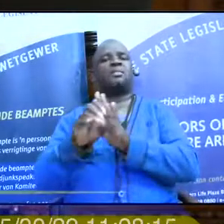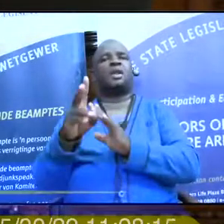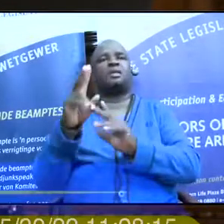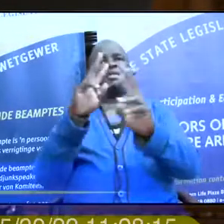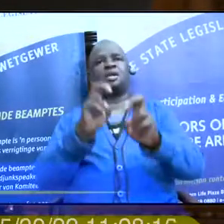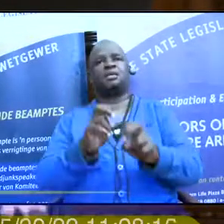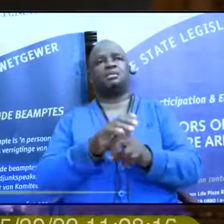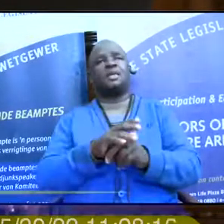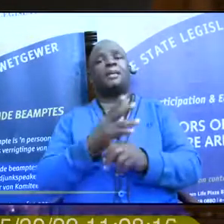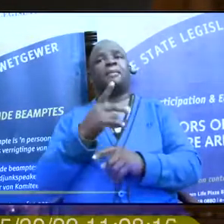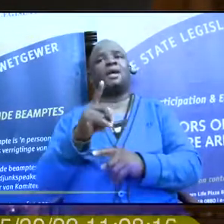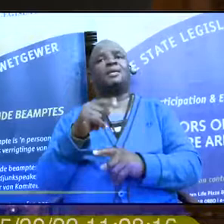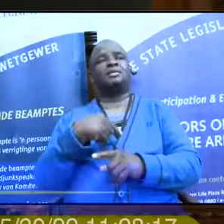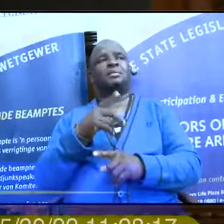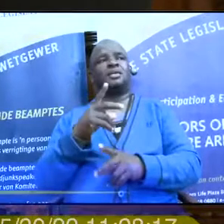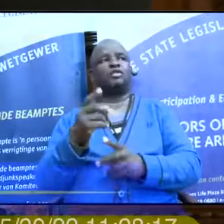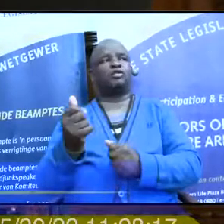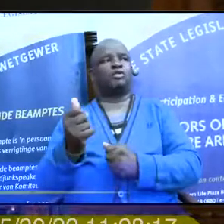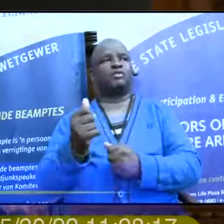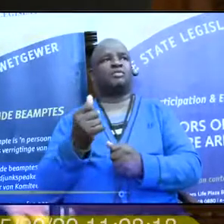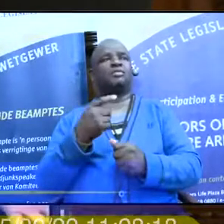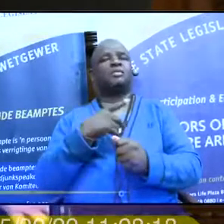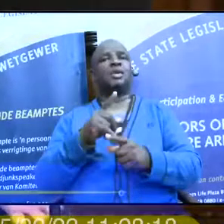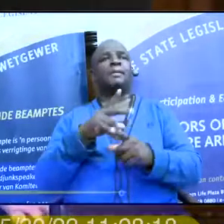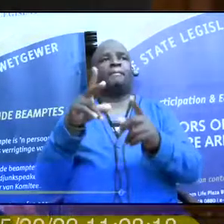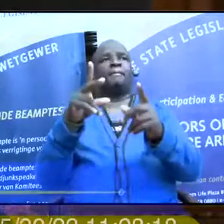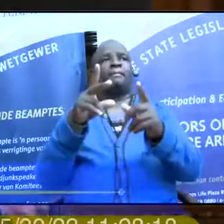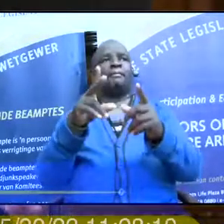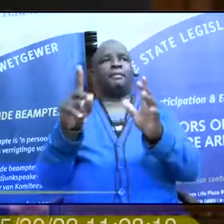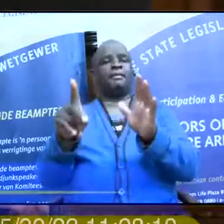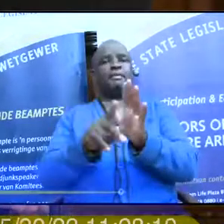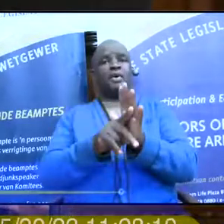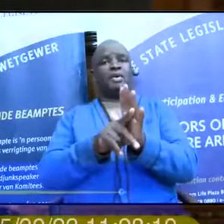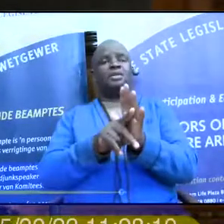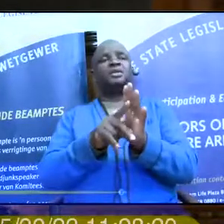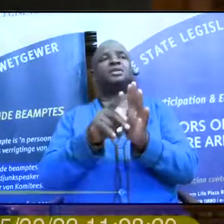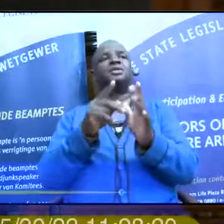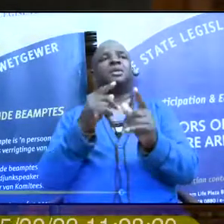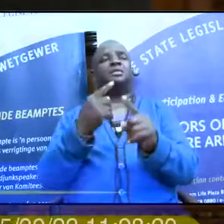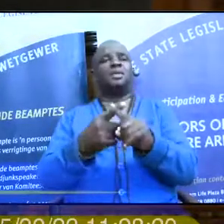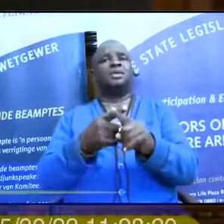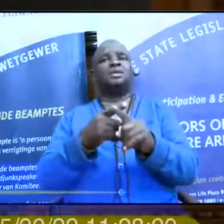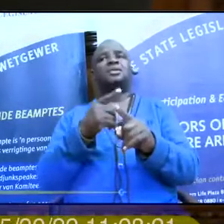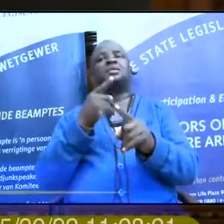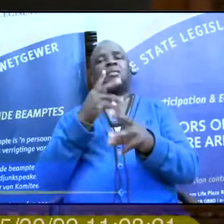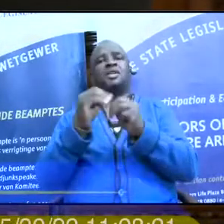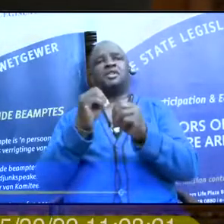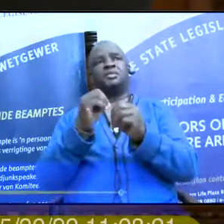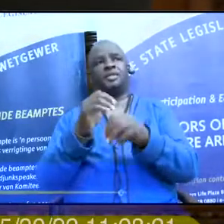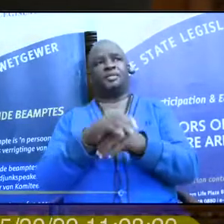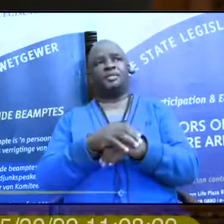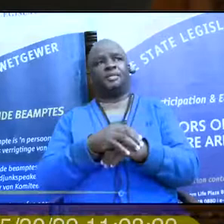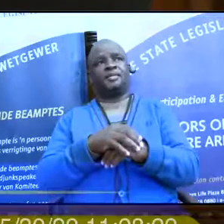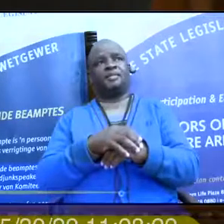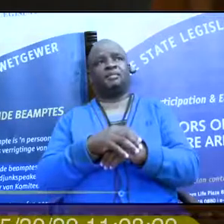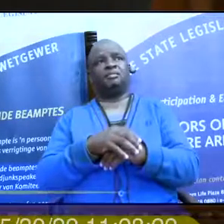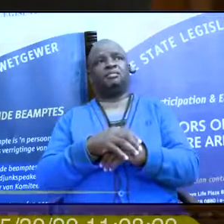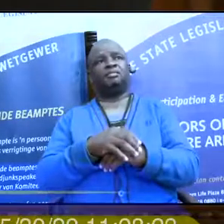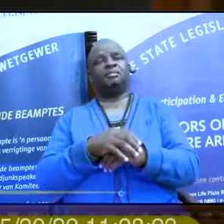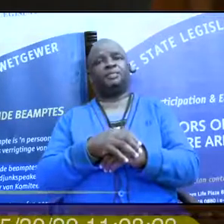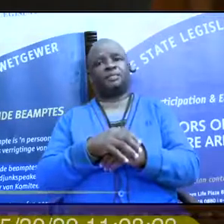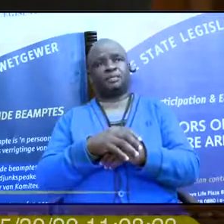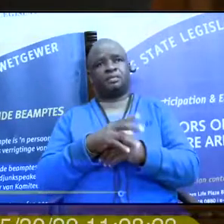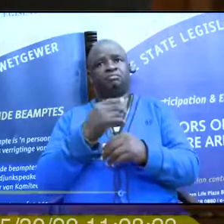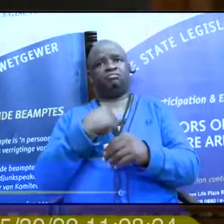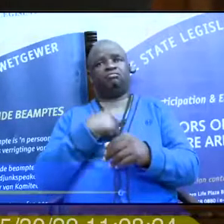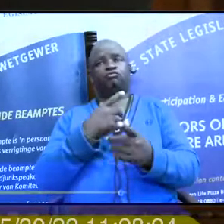we need to be able to also deal with the policy directors the political world and the management thereof now what we've done from